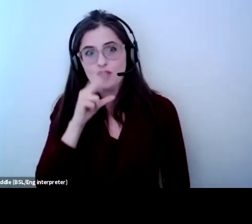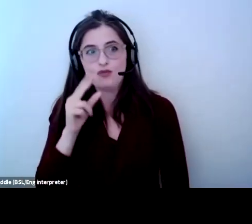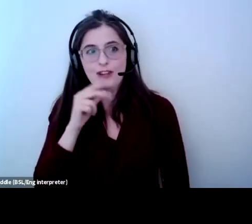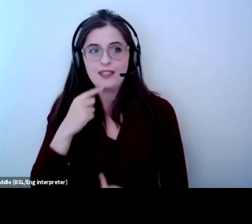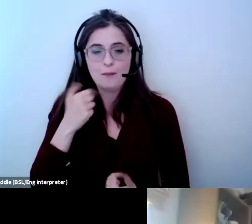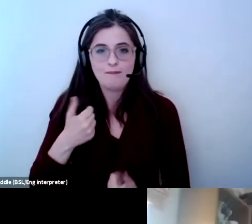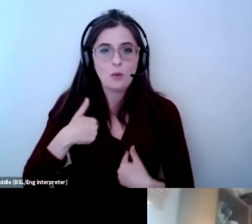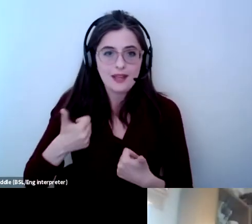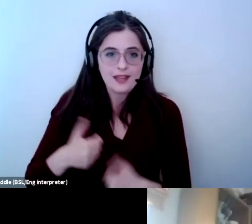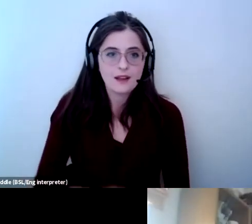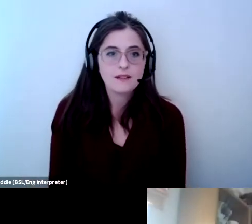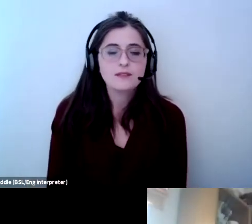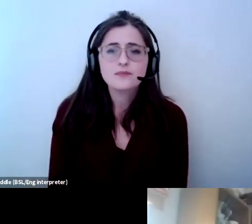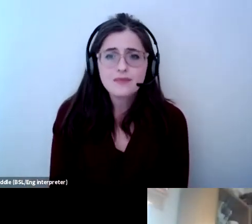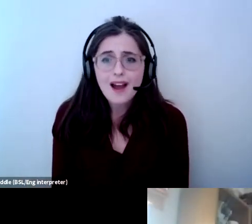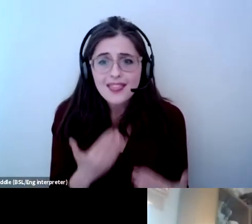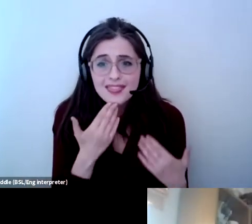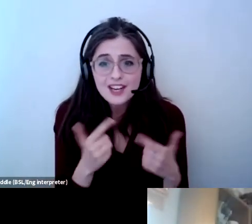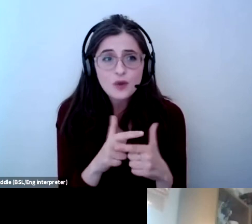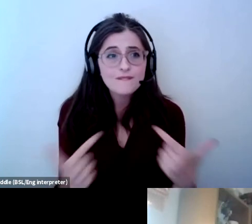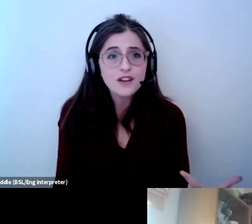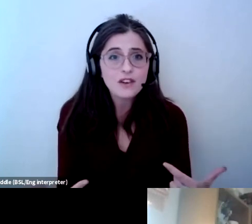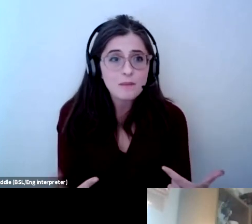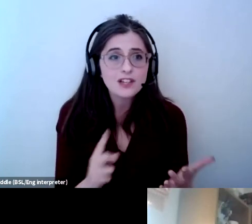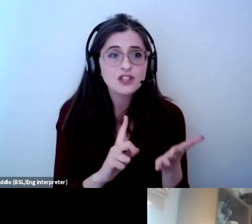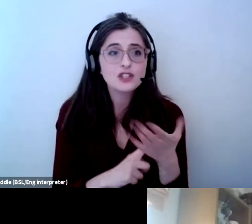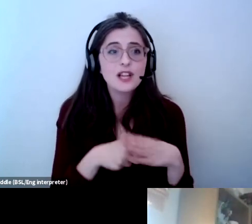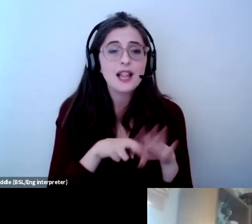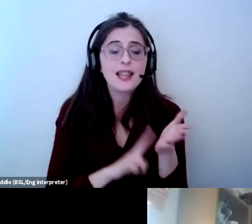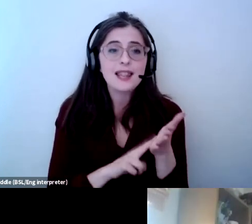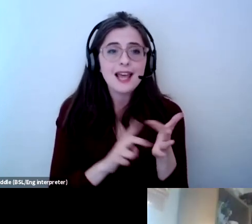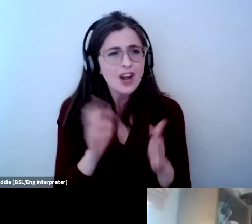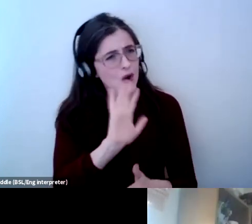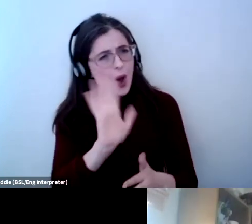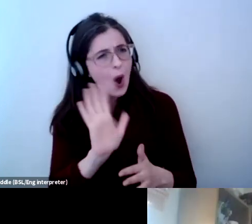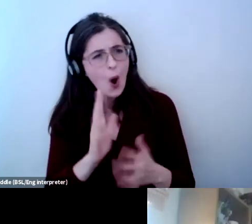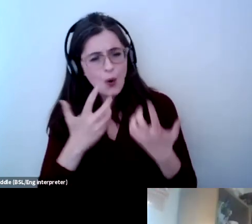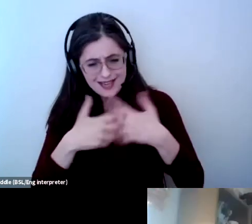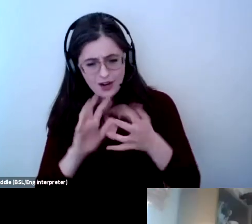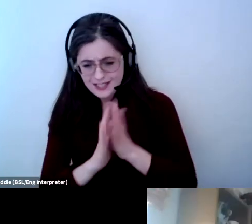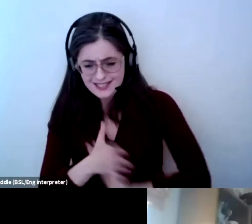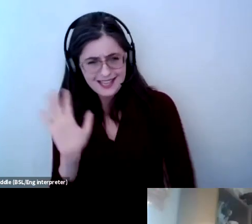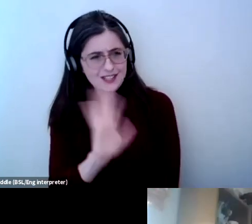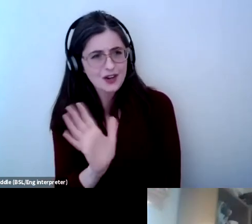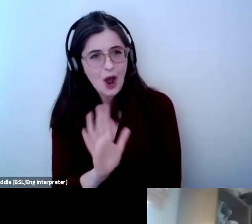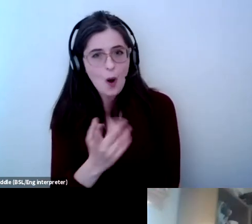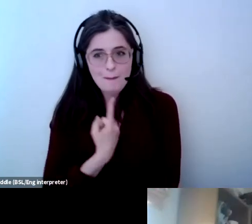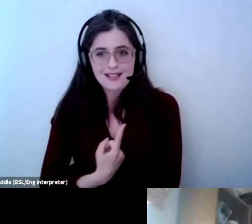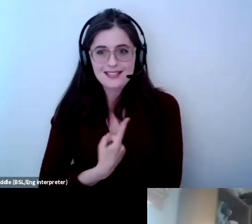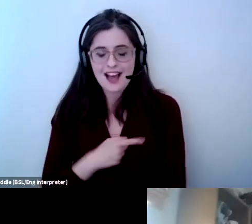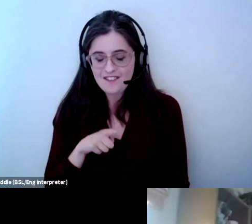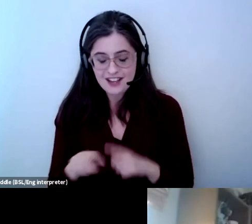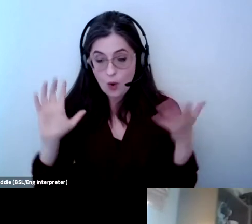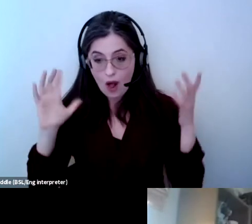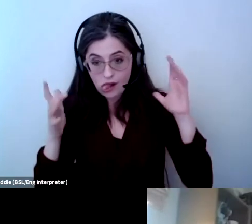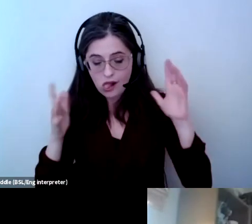right. Well, thank you very much, Lynn. I don't think it was a technological disaster. It took me a while to get my head around